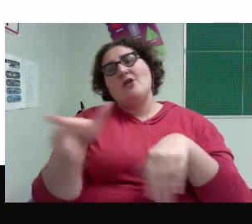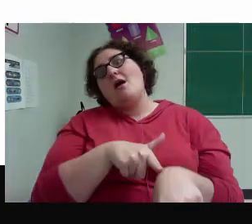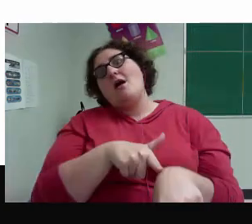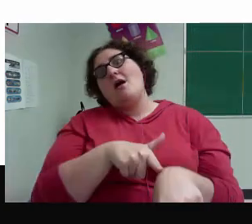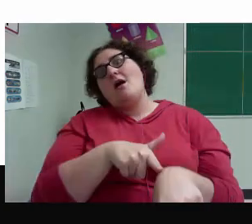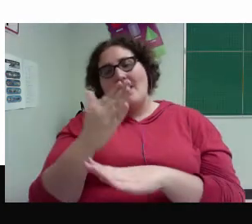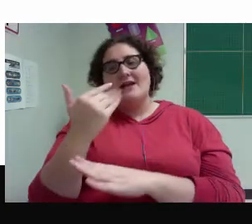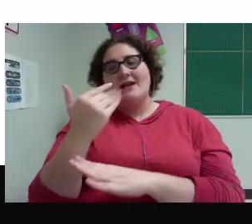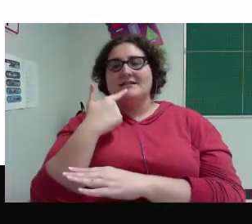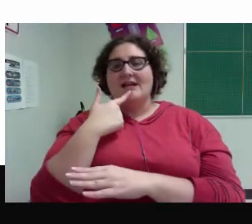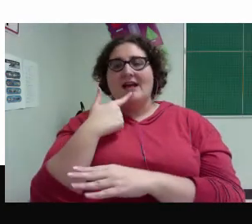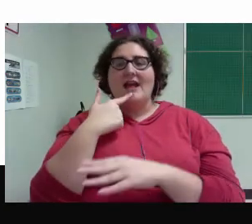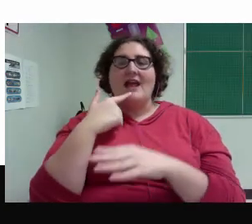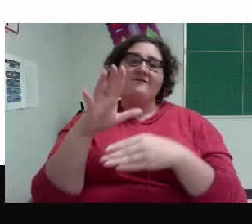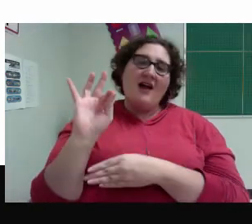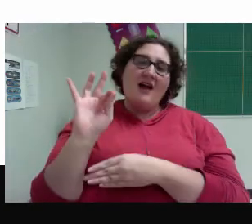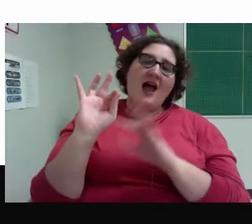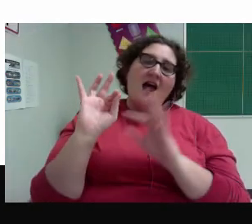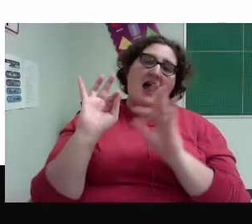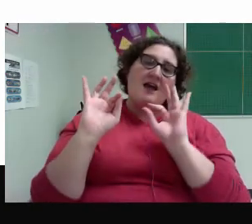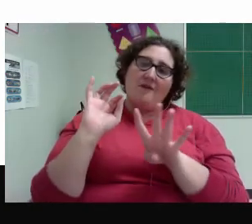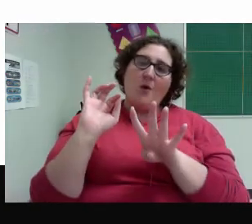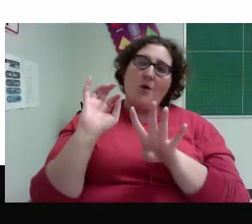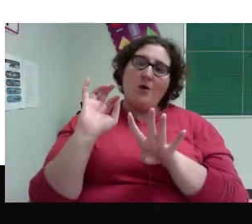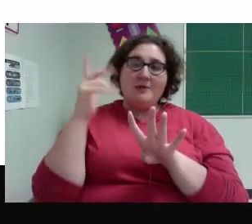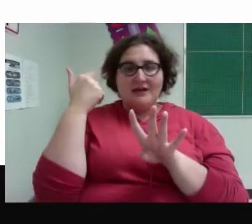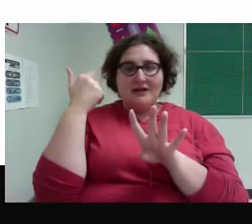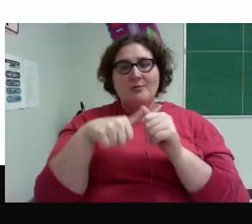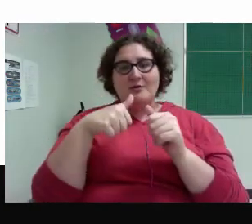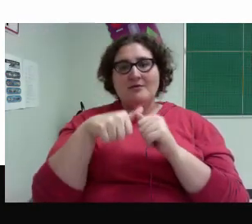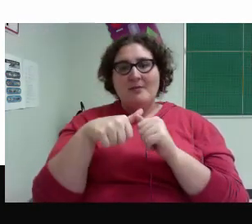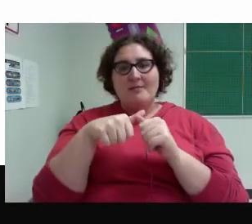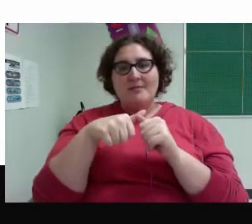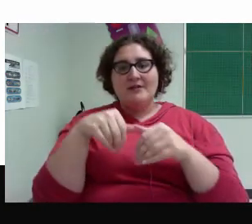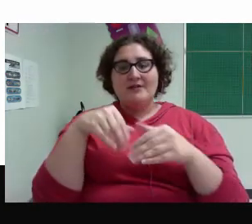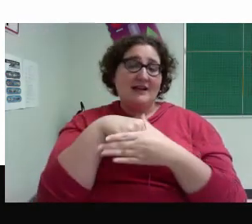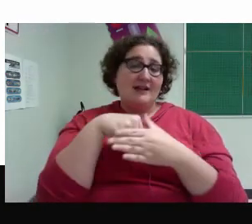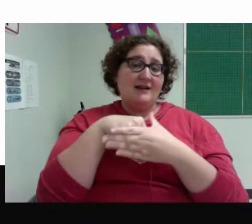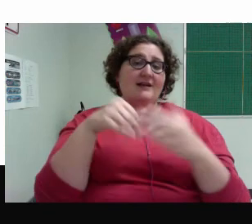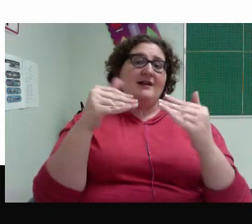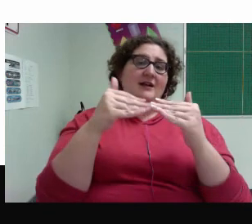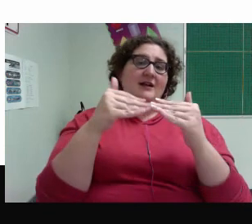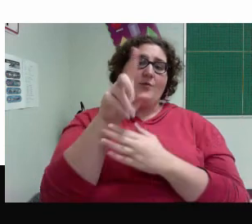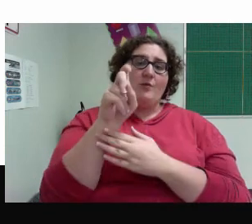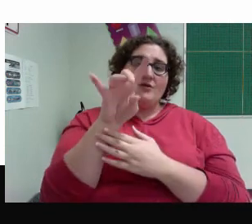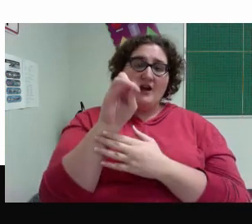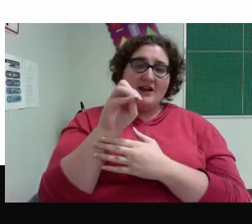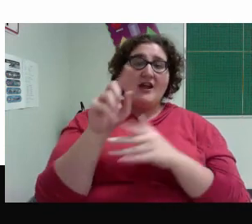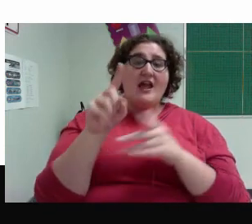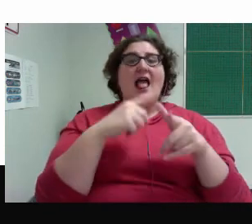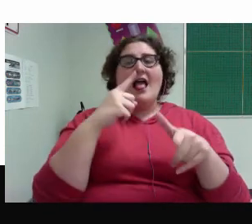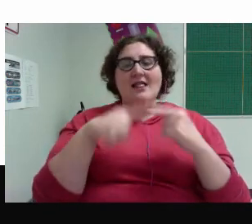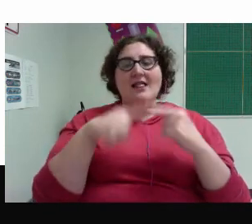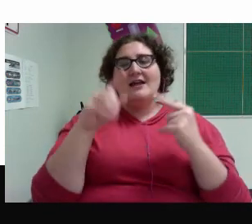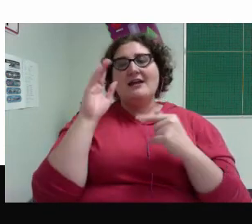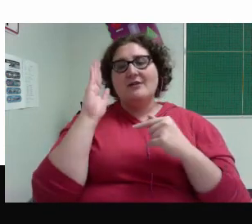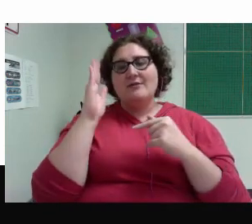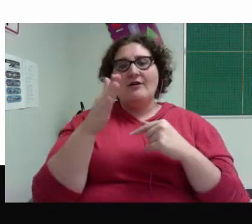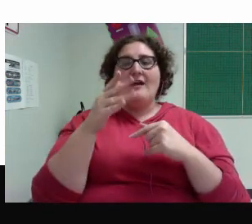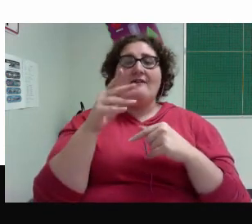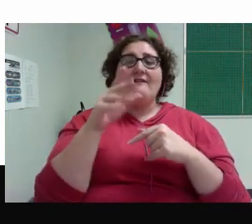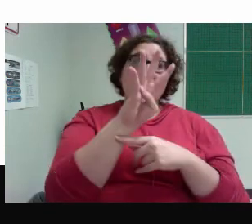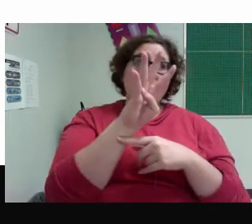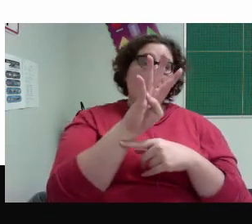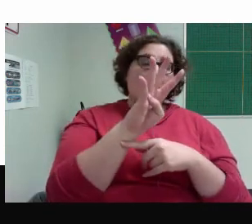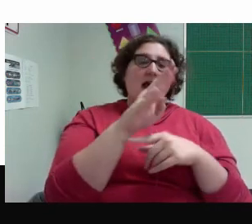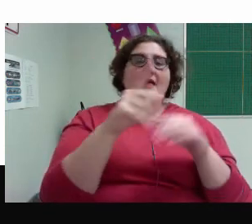say, okay, I need to find the measure of angle 4, because you will remember that the sum of the interior of a triangle is 180, and then you'll end up taking whatever you get